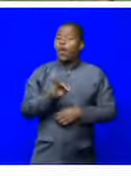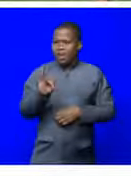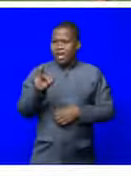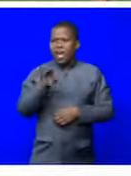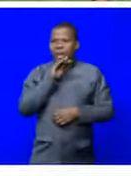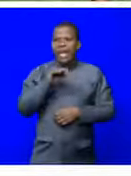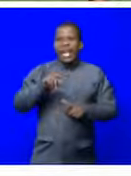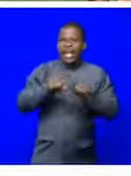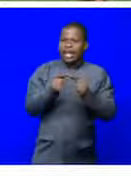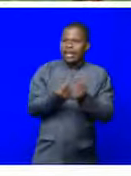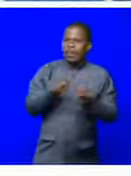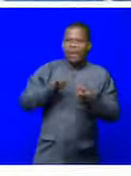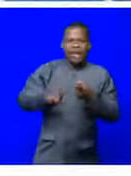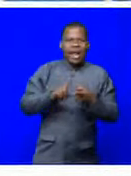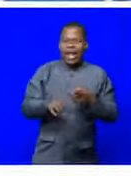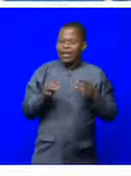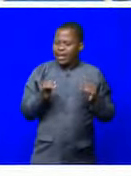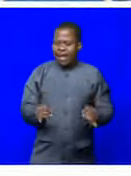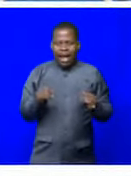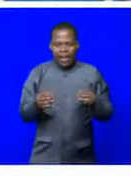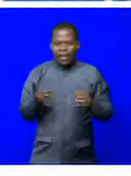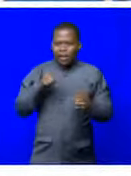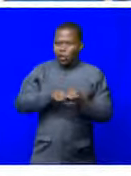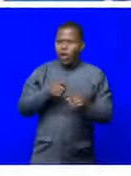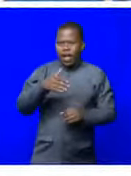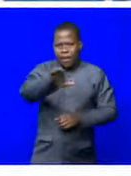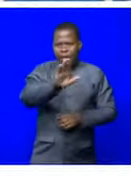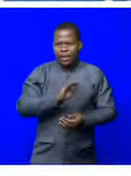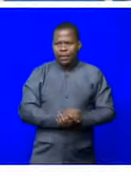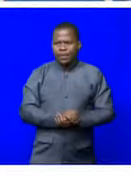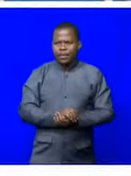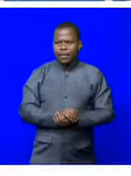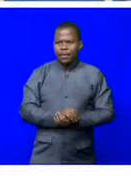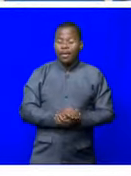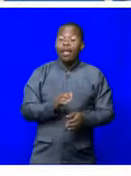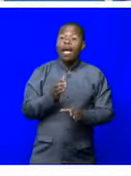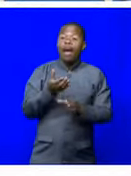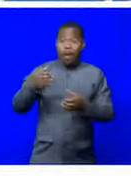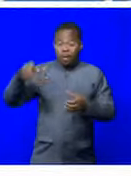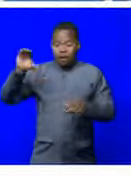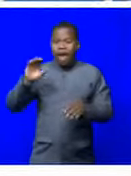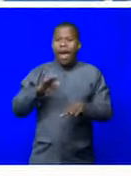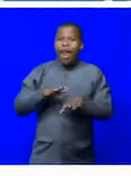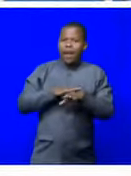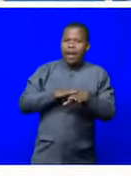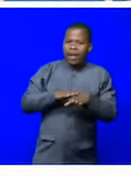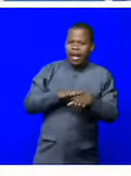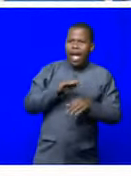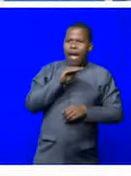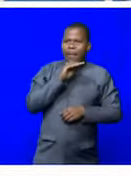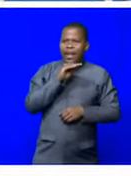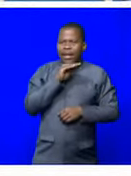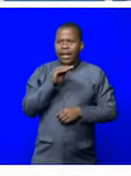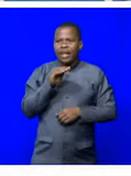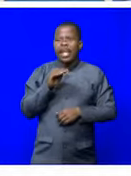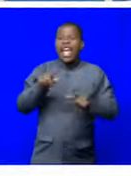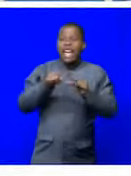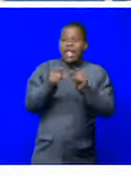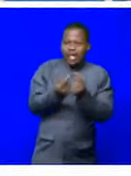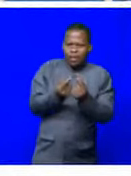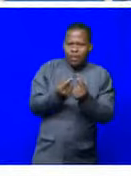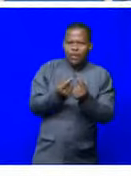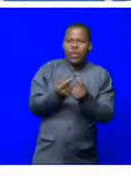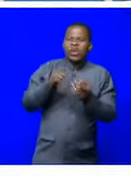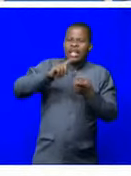badlali bakhe batimisele. I think in Madagascar we didn't know how